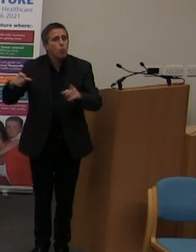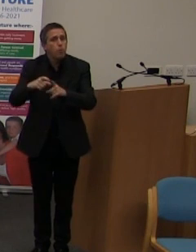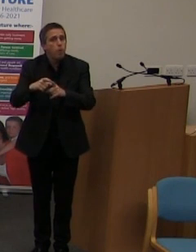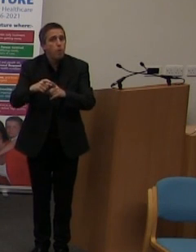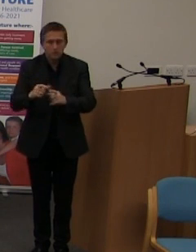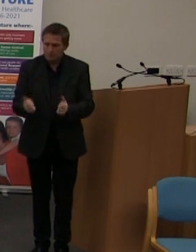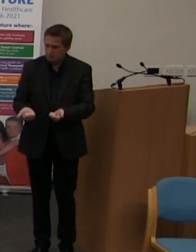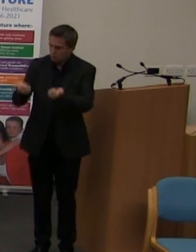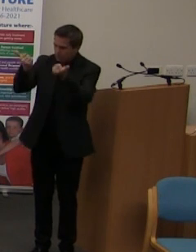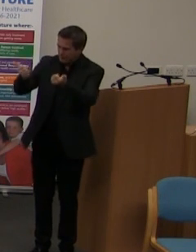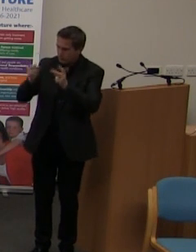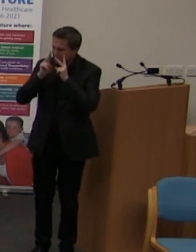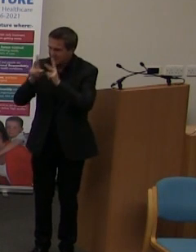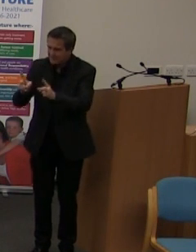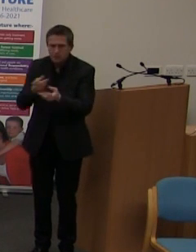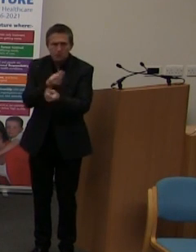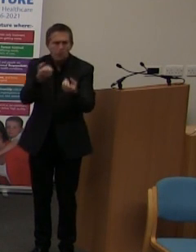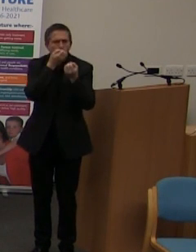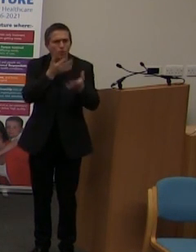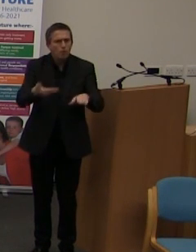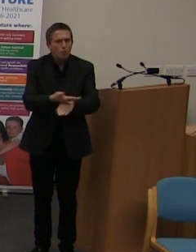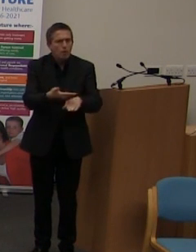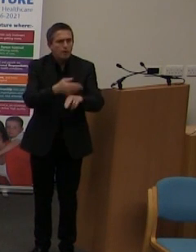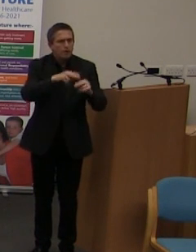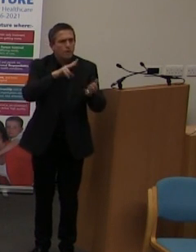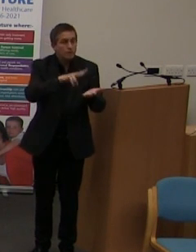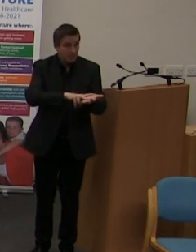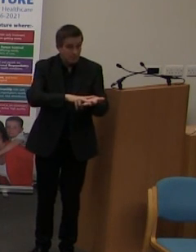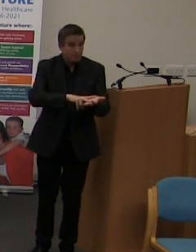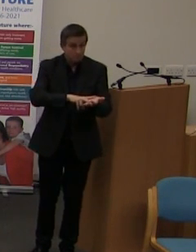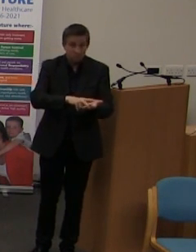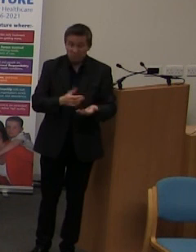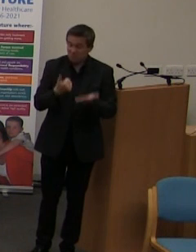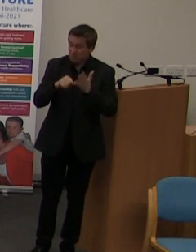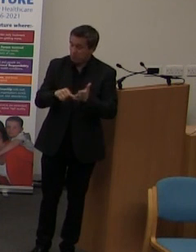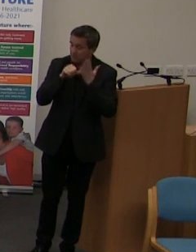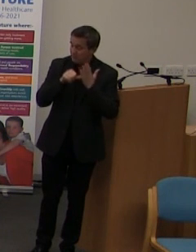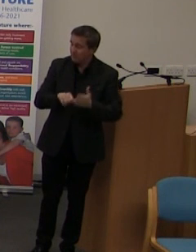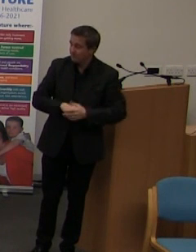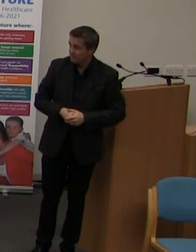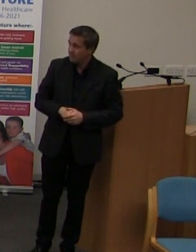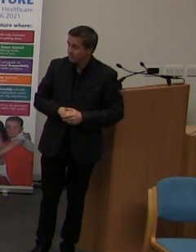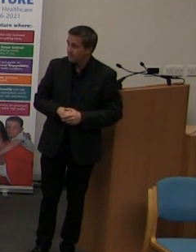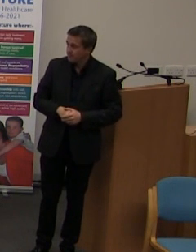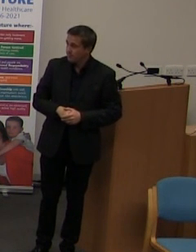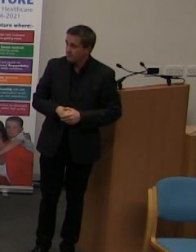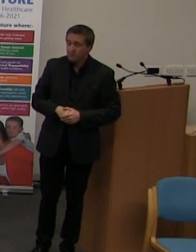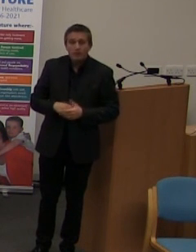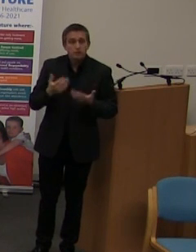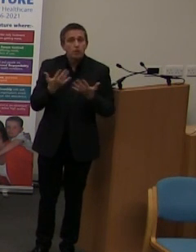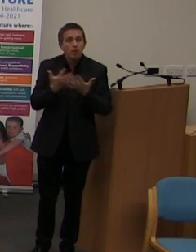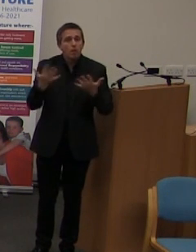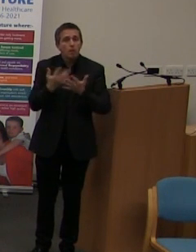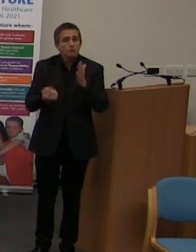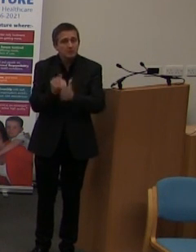getting to see firsthand some of the great work that's going on in a real life sense as well, and the transformative work that's happening in the hospital